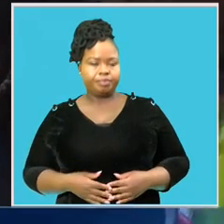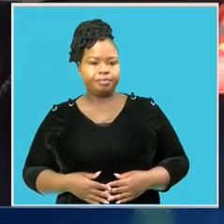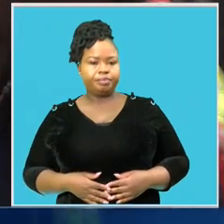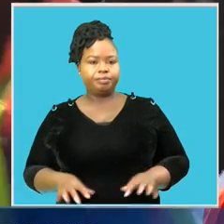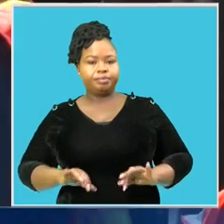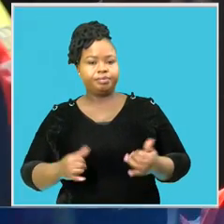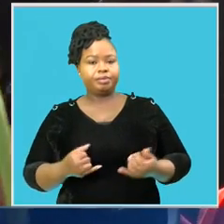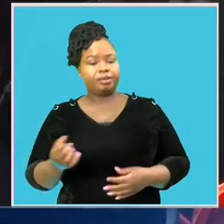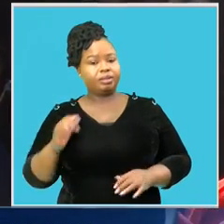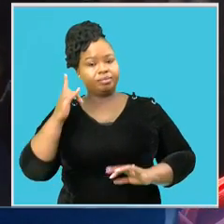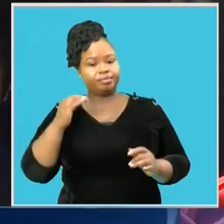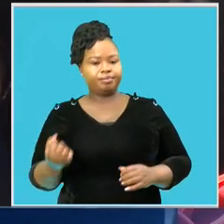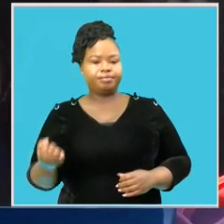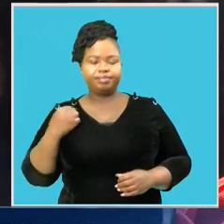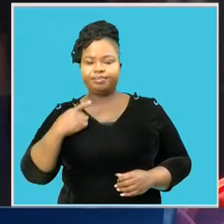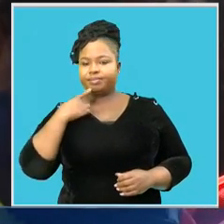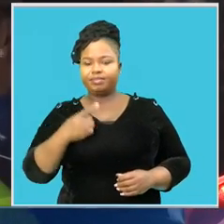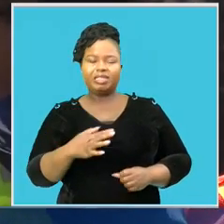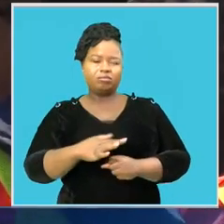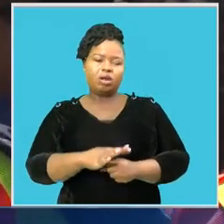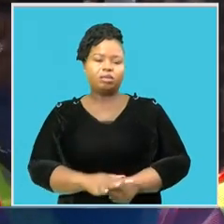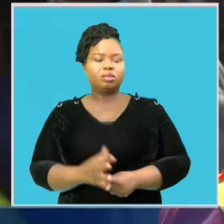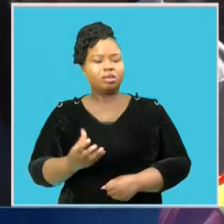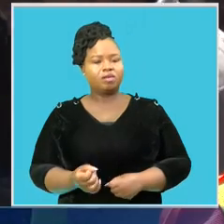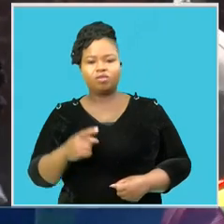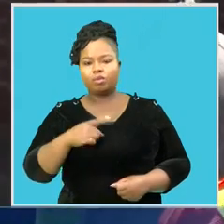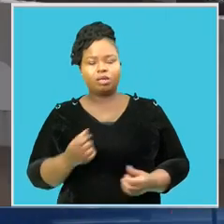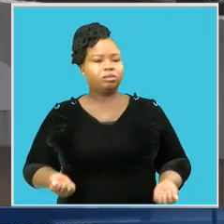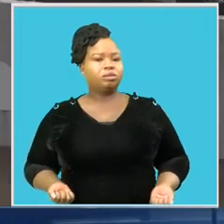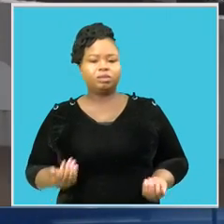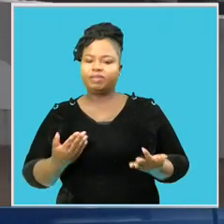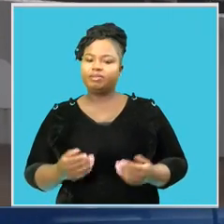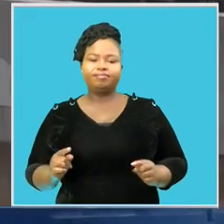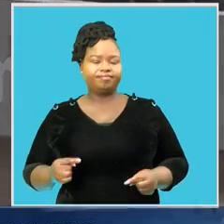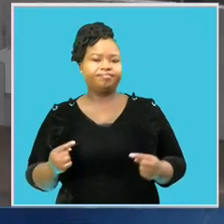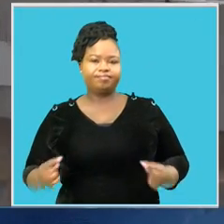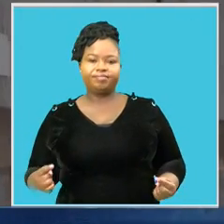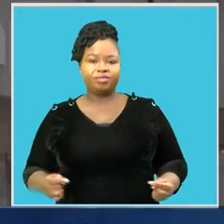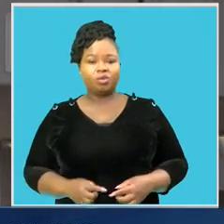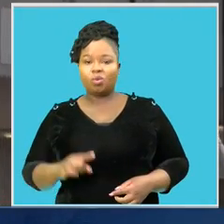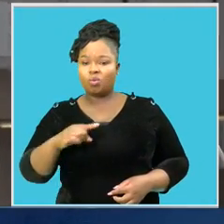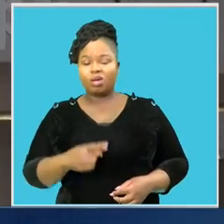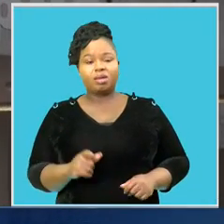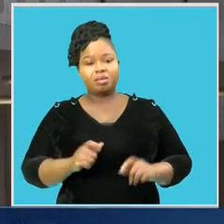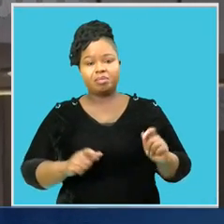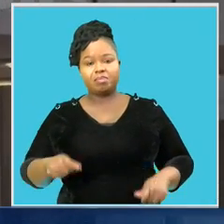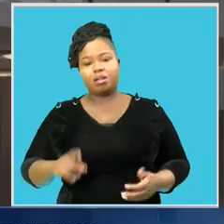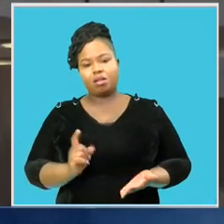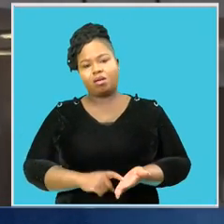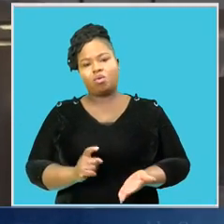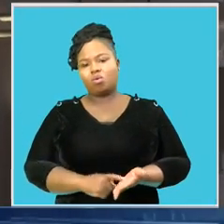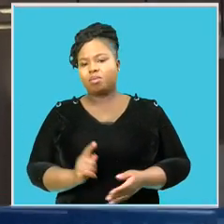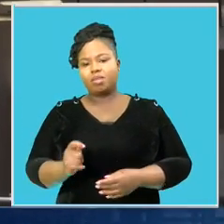kagesi uCity Power ukhala ngencindezi oyitholayo ukuhambisa izidingongqangi emphakathini ngenxa yabantu